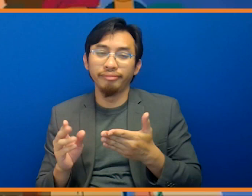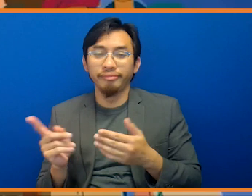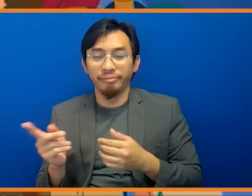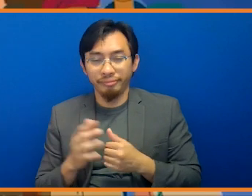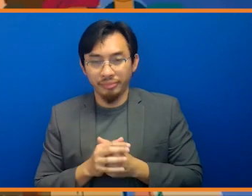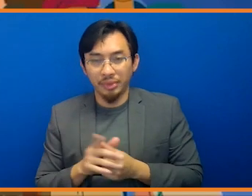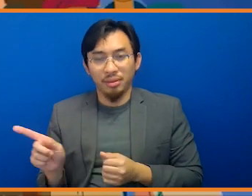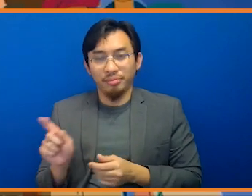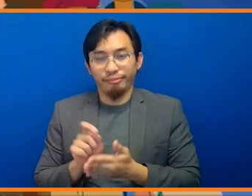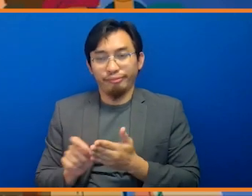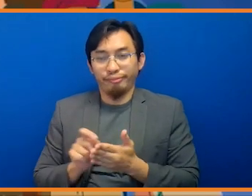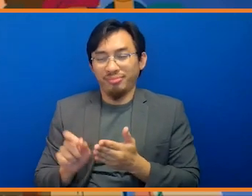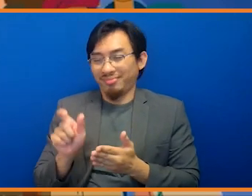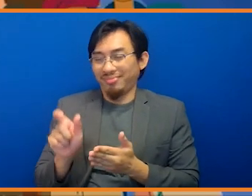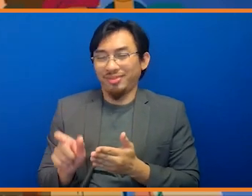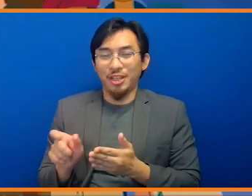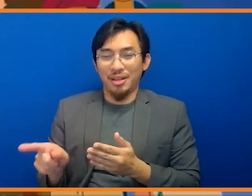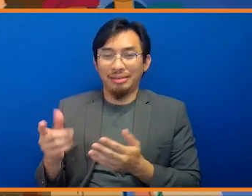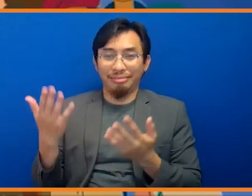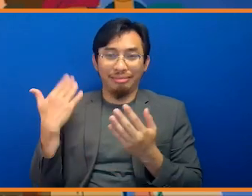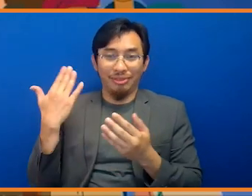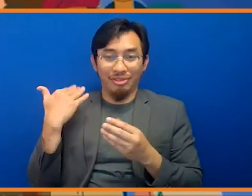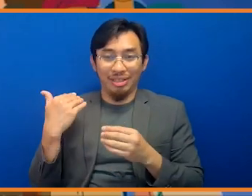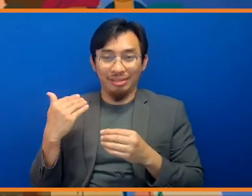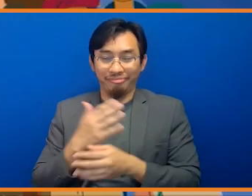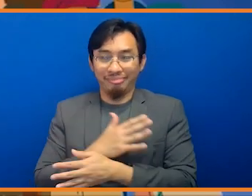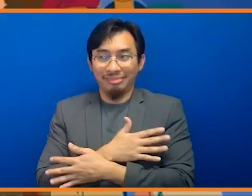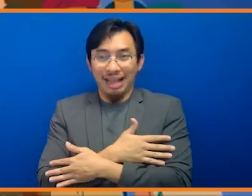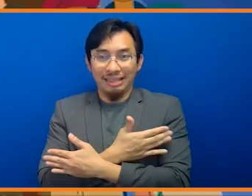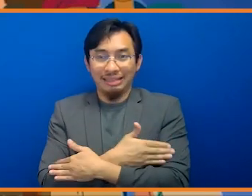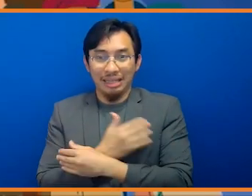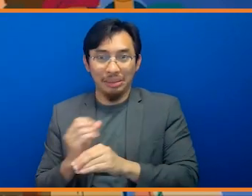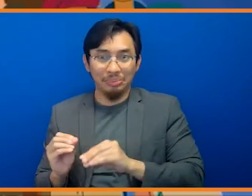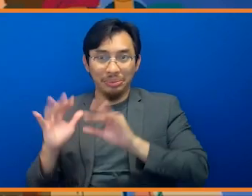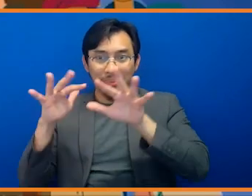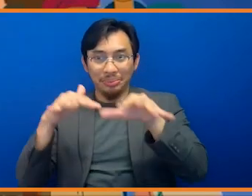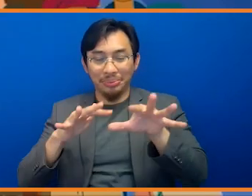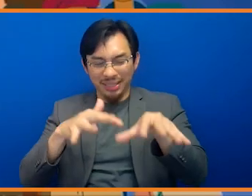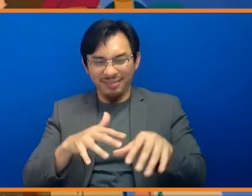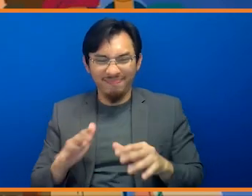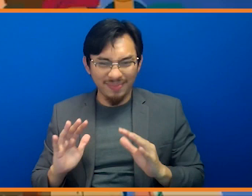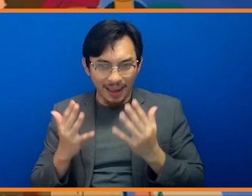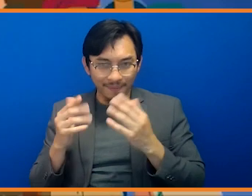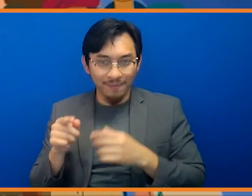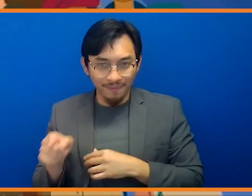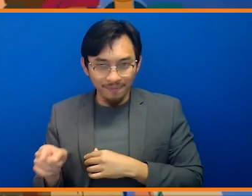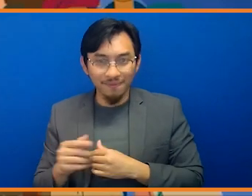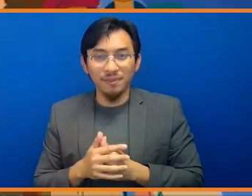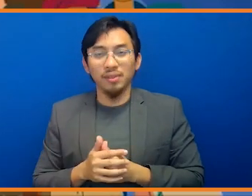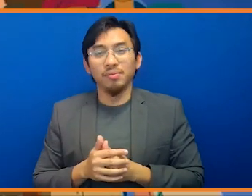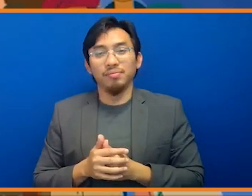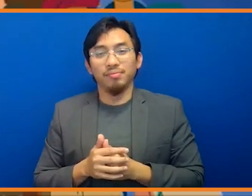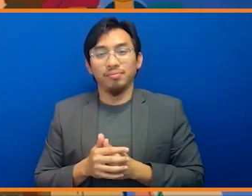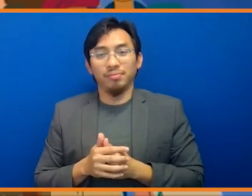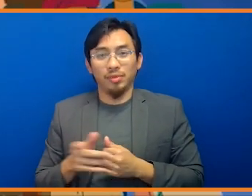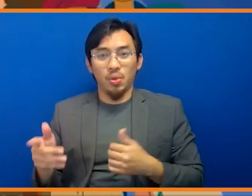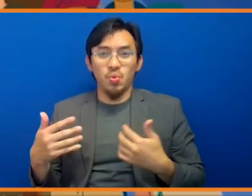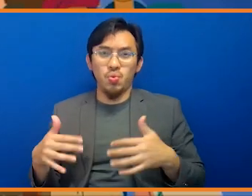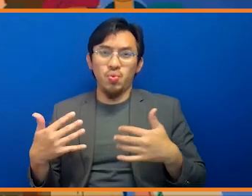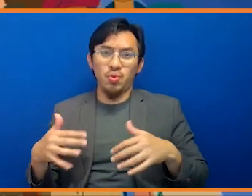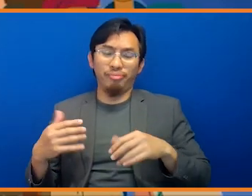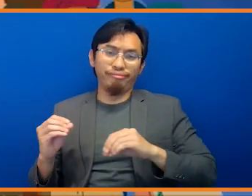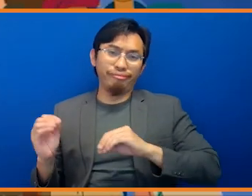written by the victim of tsunami in Aceh. With the roll of the big